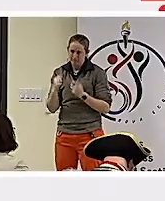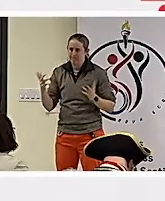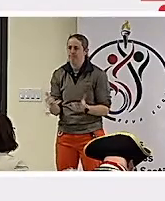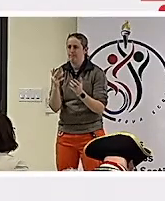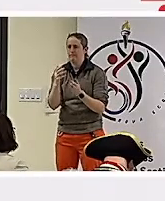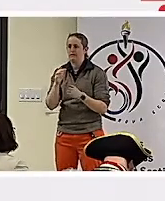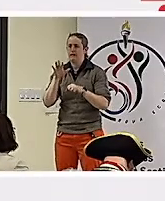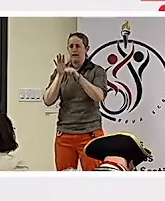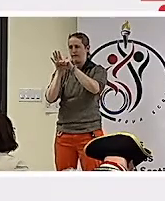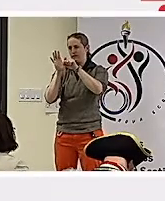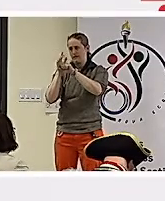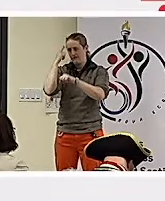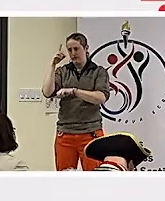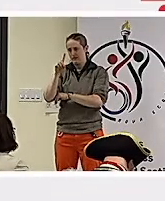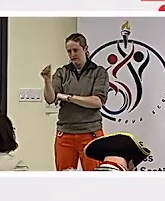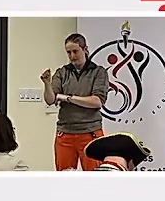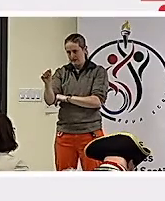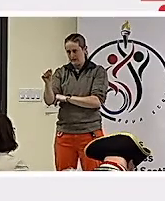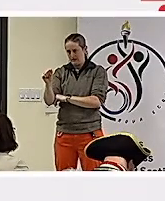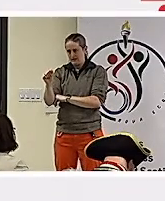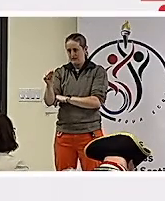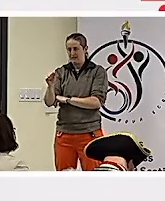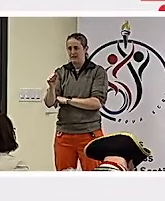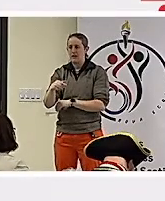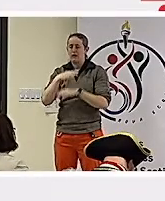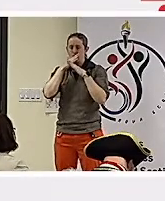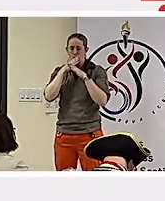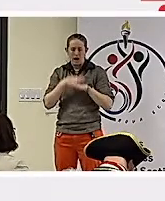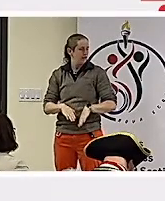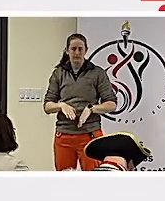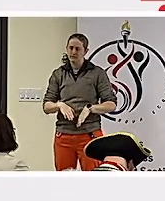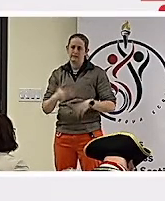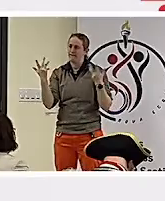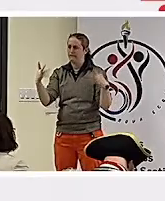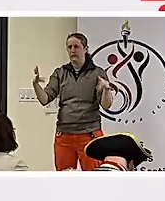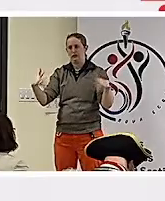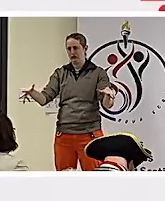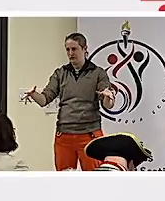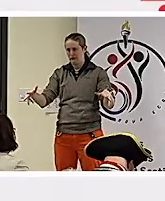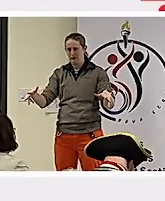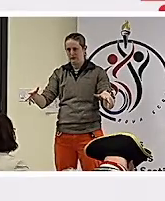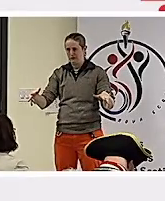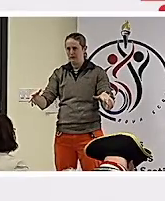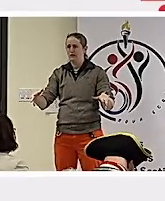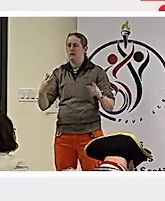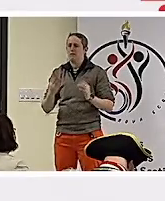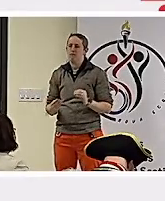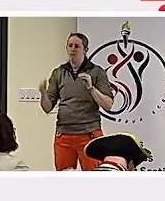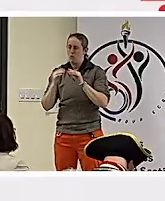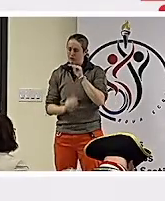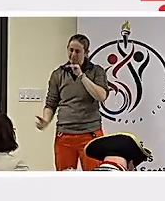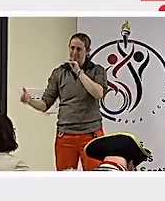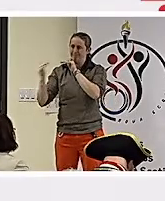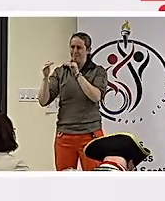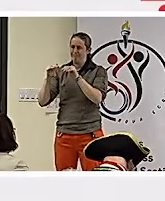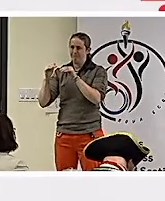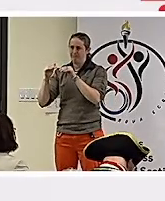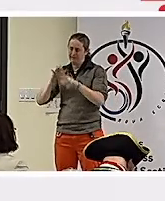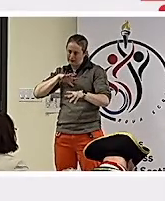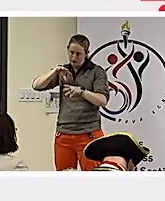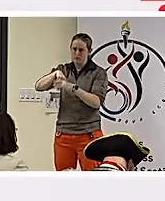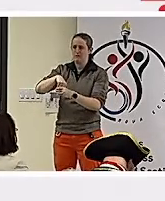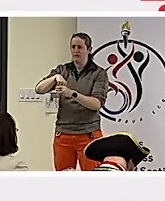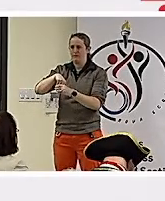silos, and creating a more coordinated and inclusive and sustainable approach to